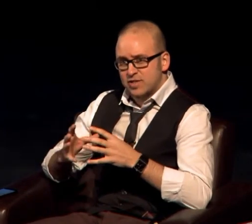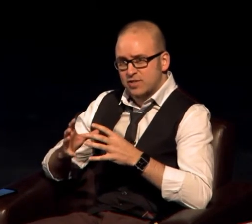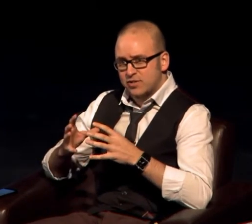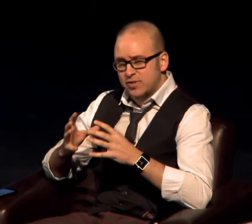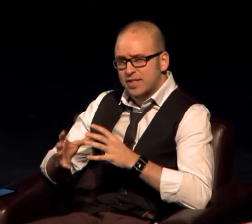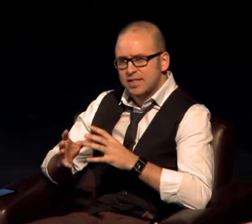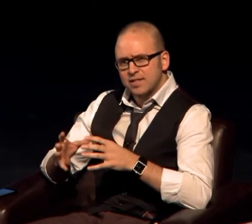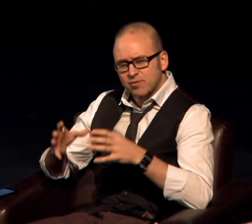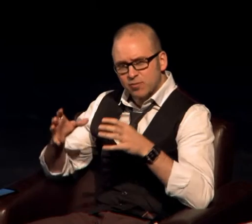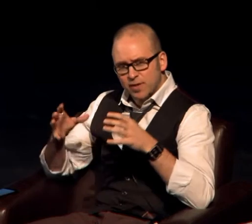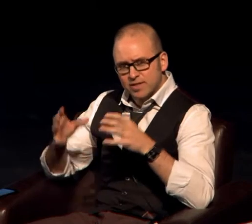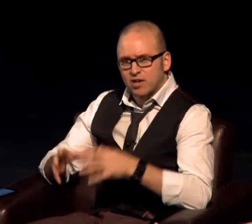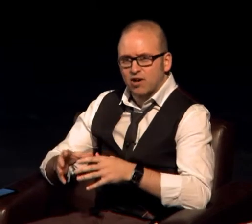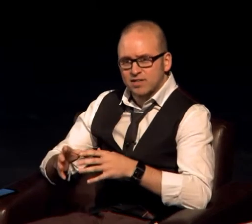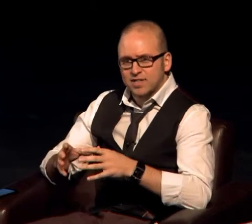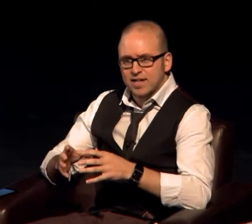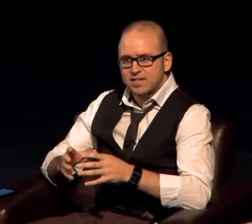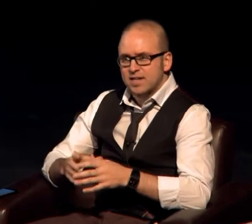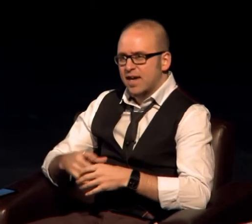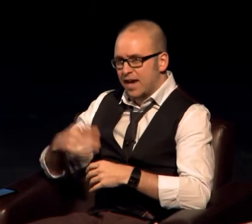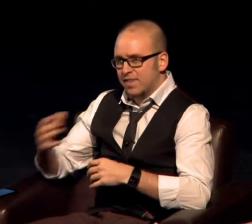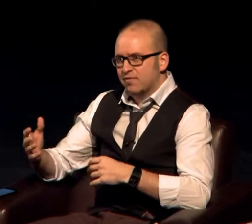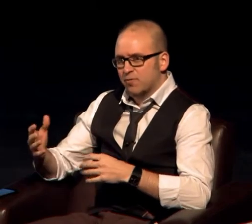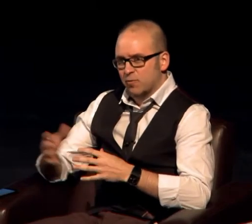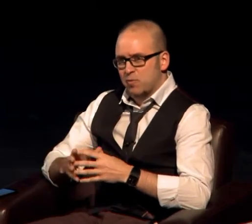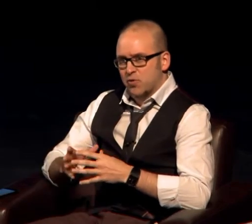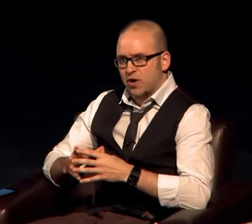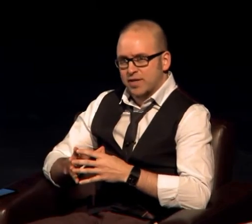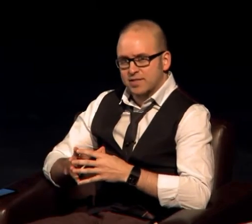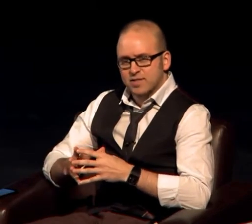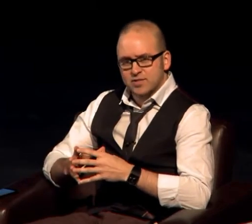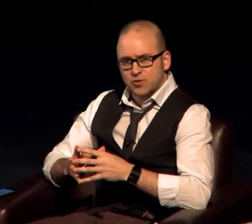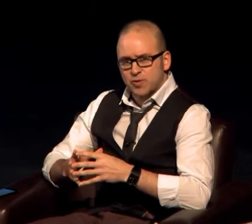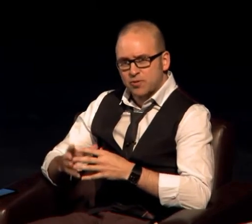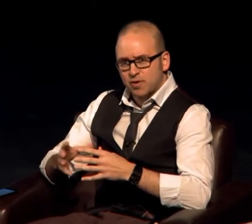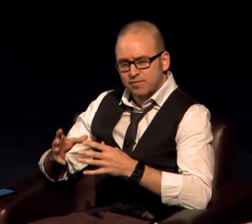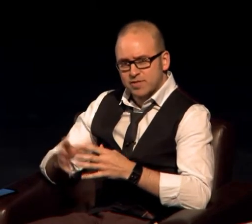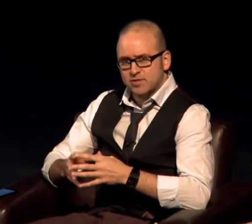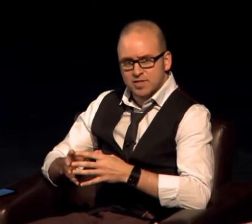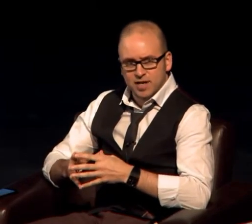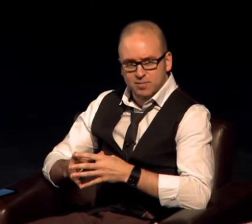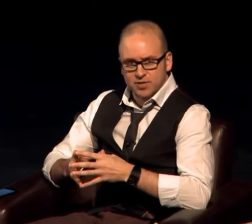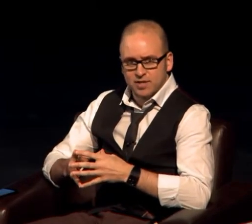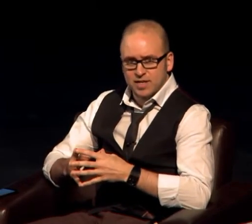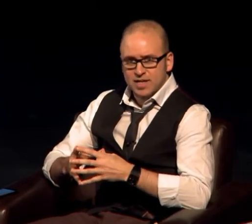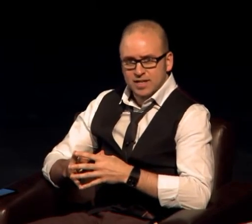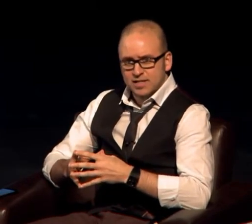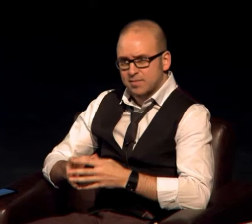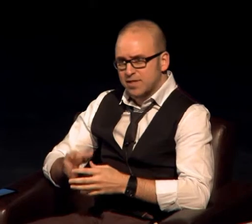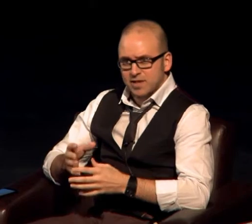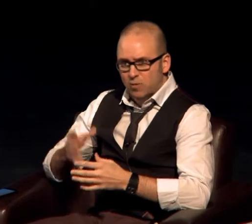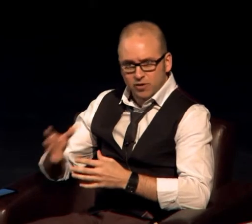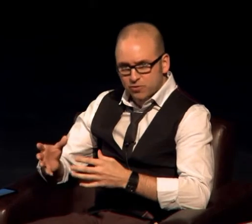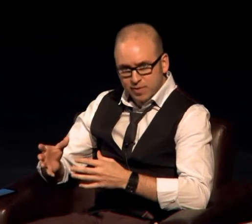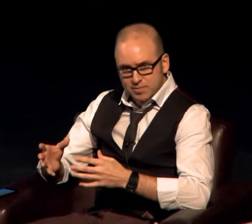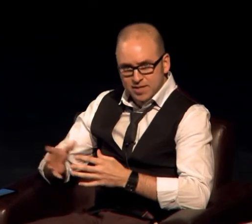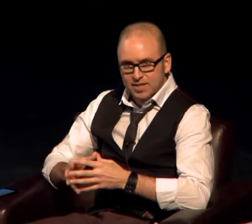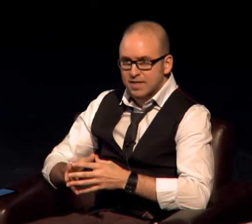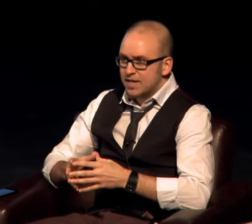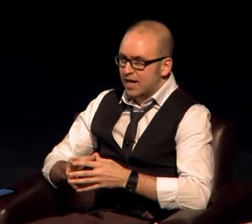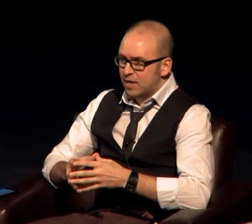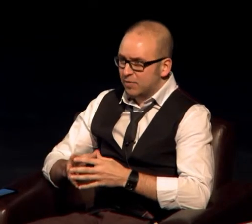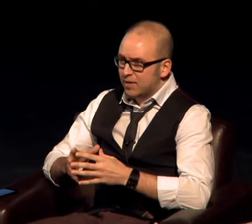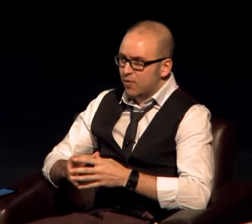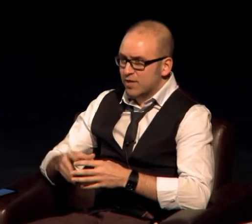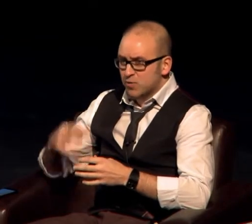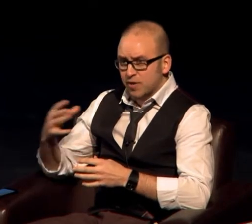and is uniquely different when it's on site and then for remote audiences. So we don't want visitors to come to the exhibits and walk through a